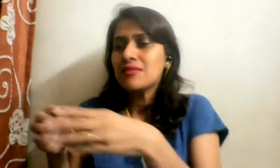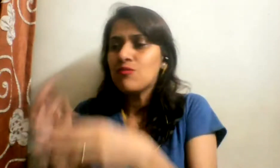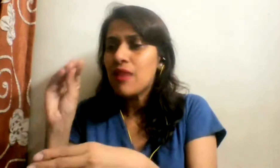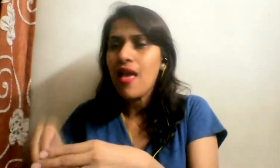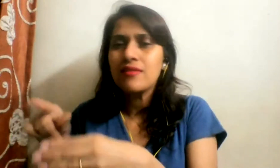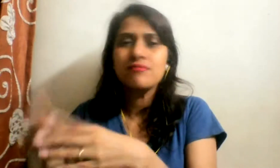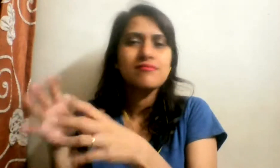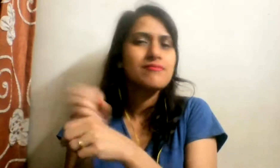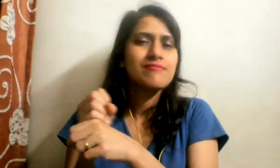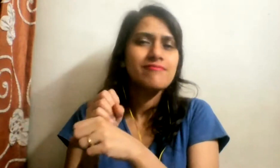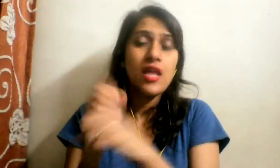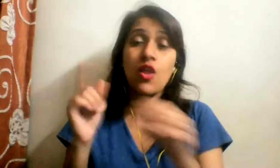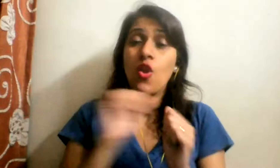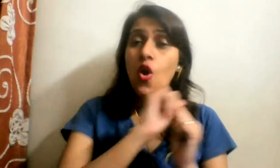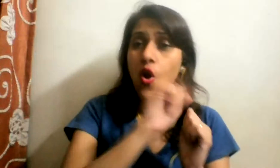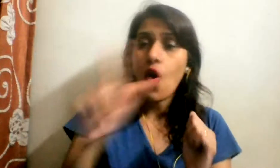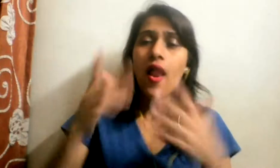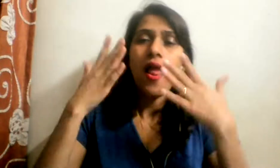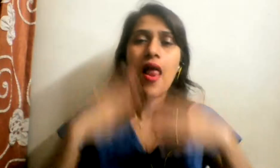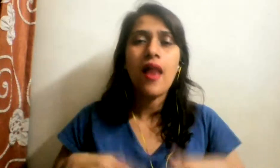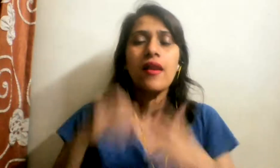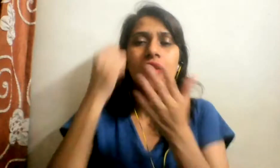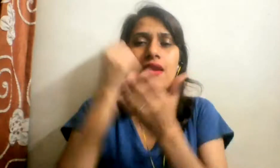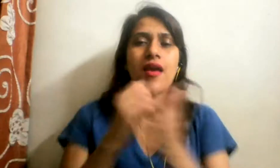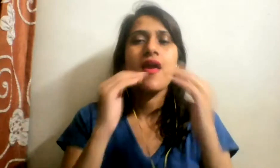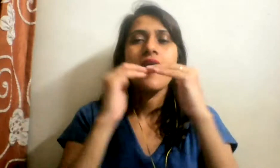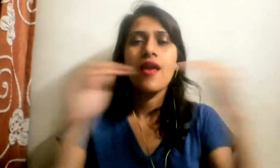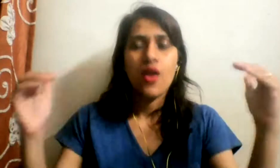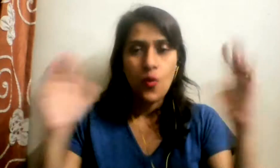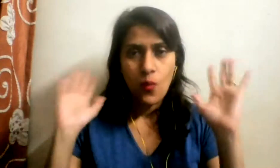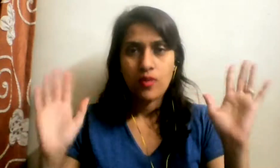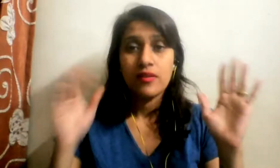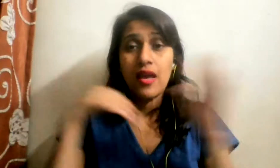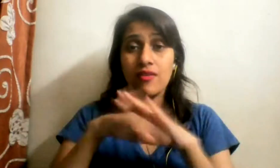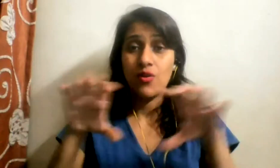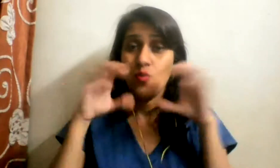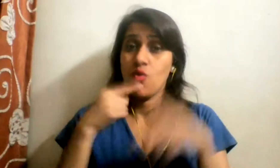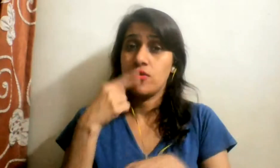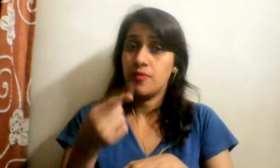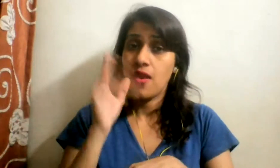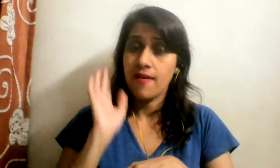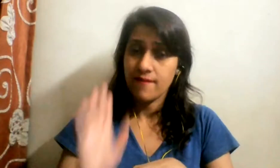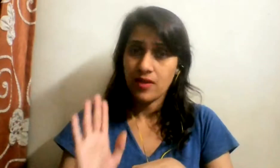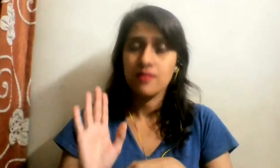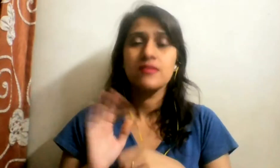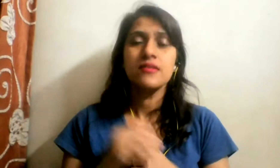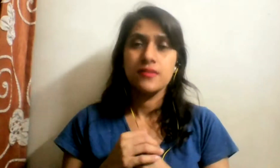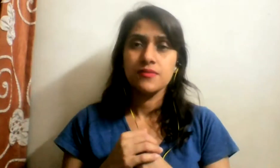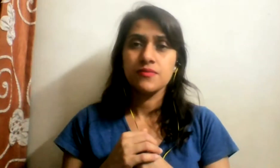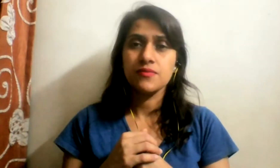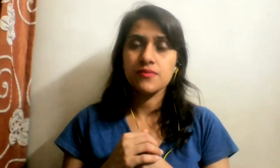the equal right to health and equal right to well-being under the Constitution of India. And so